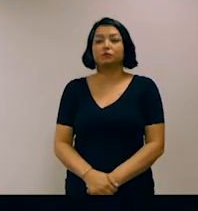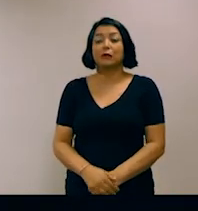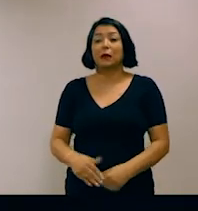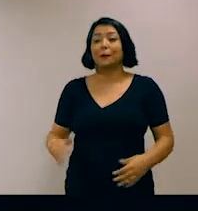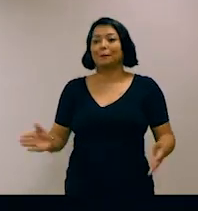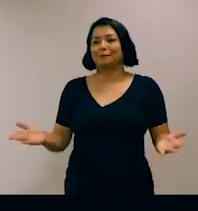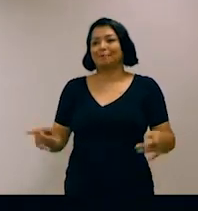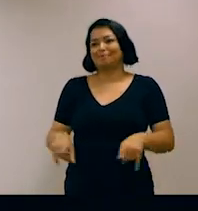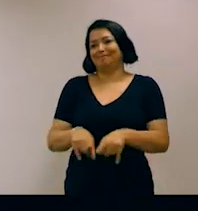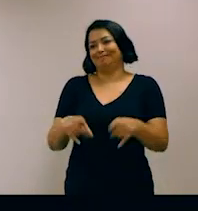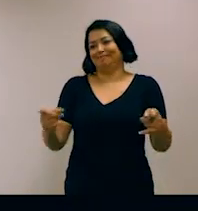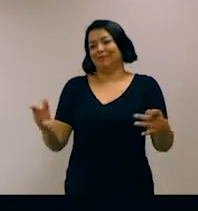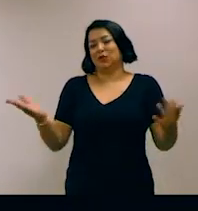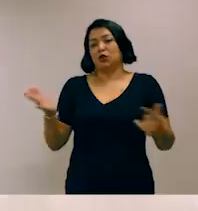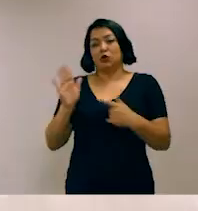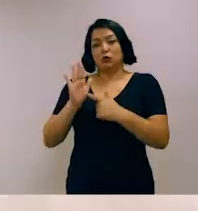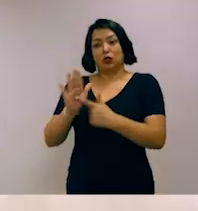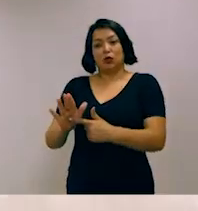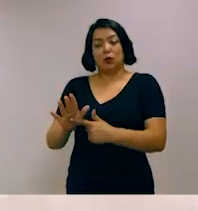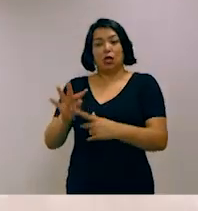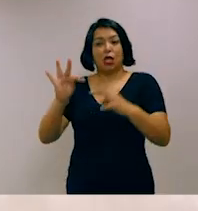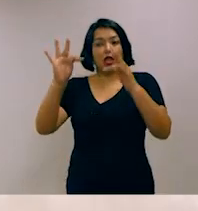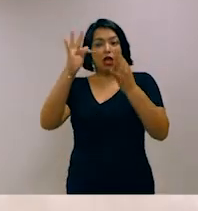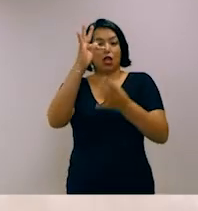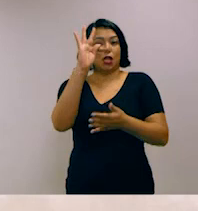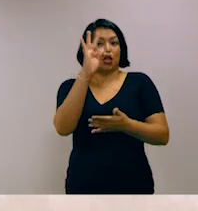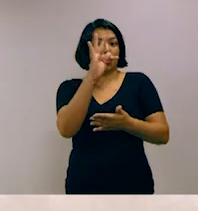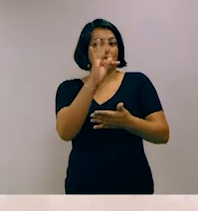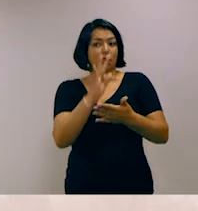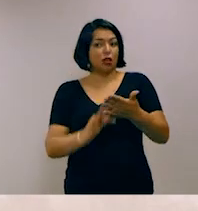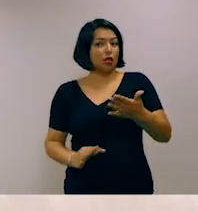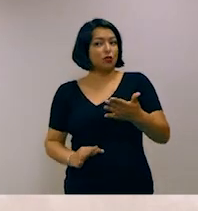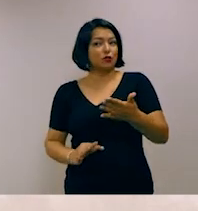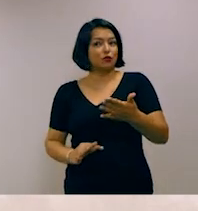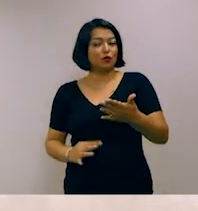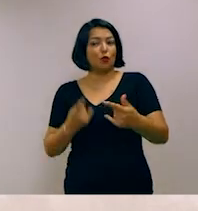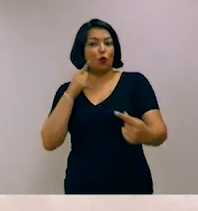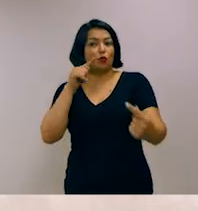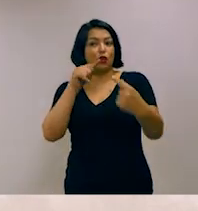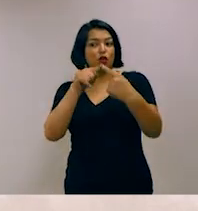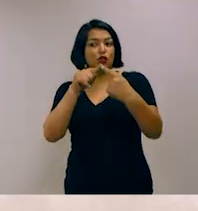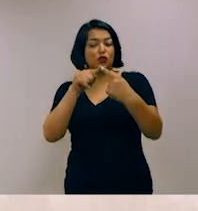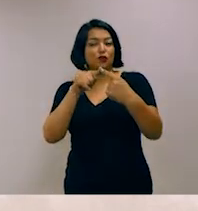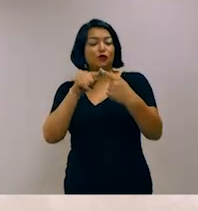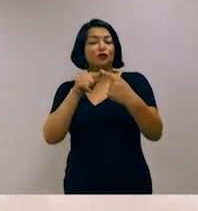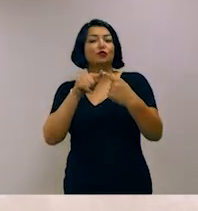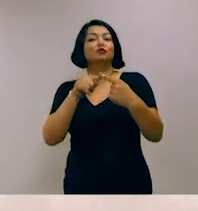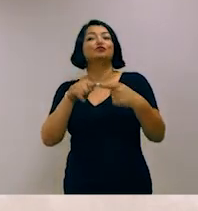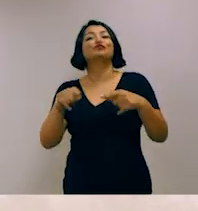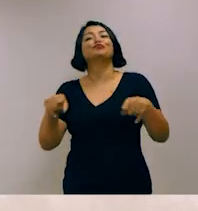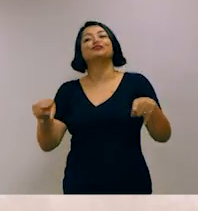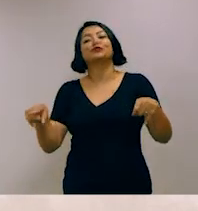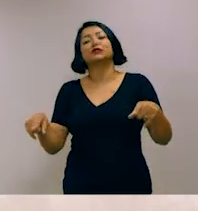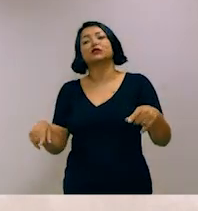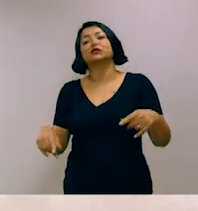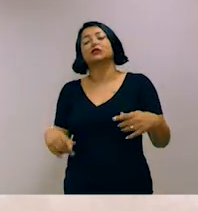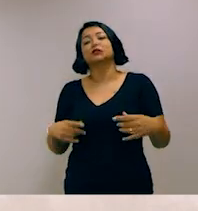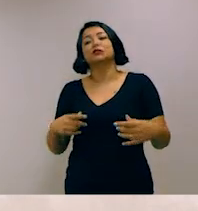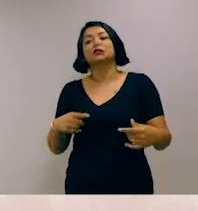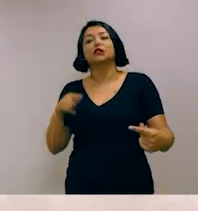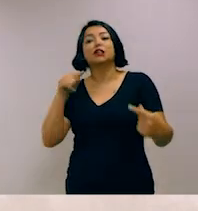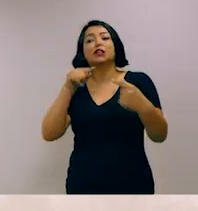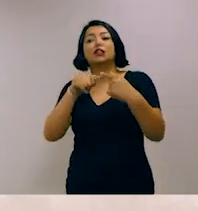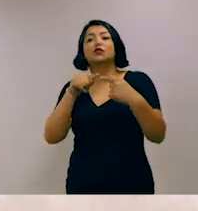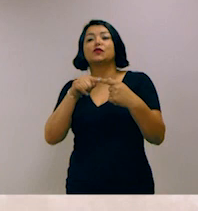But until now, we are only working with text. The goal of this study is to think